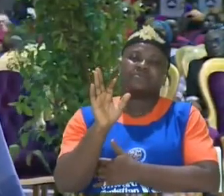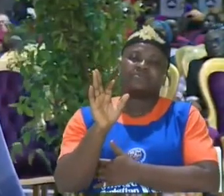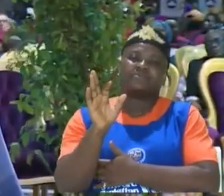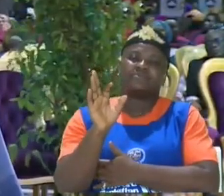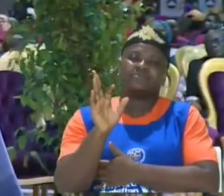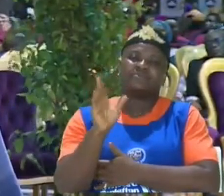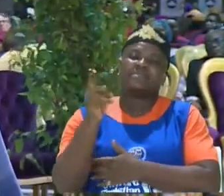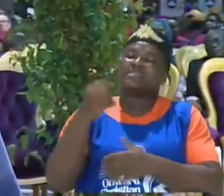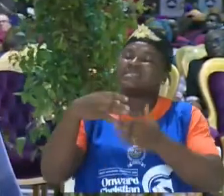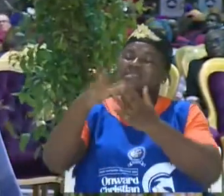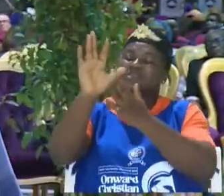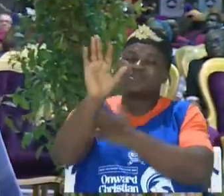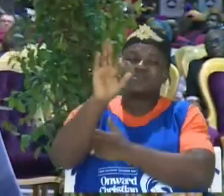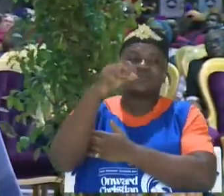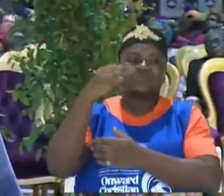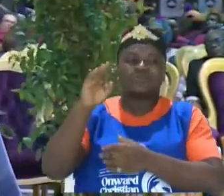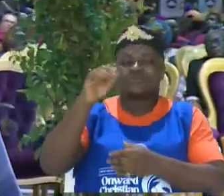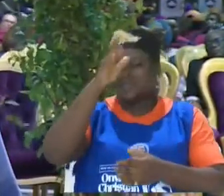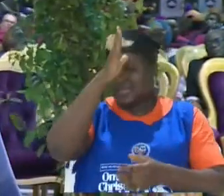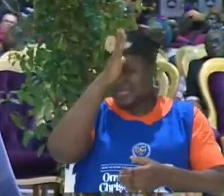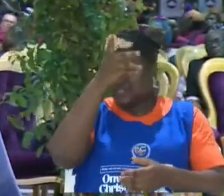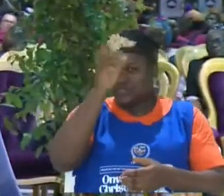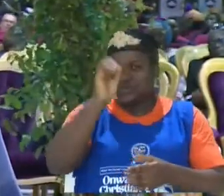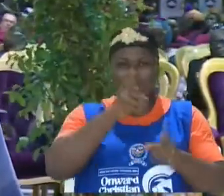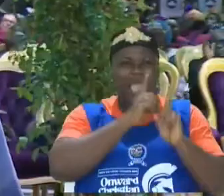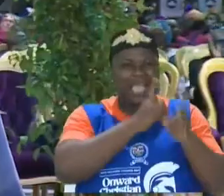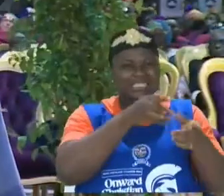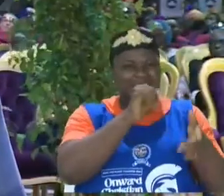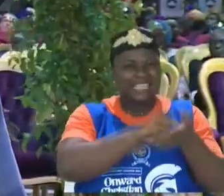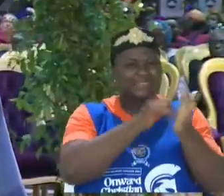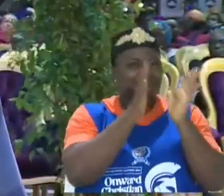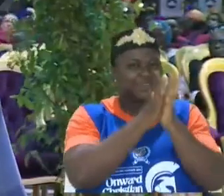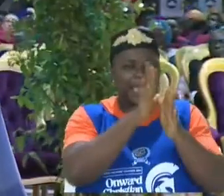the God of Daddy Adeboye answered that prayer by fire.